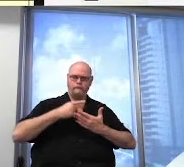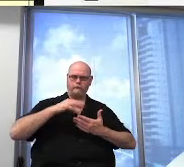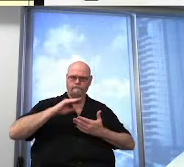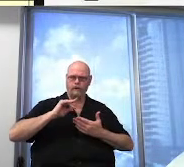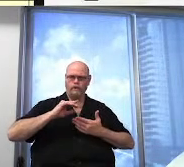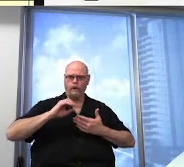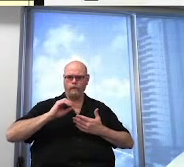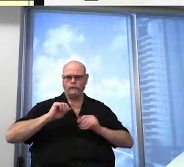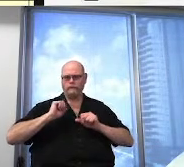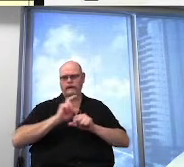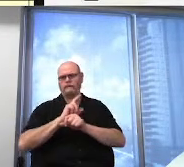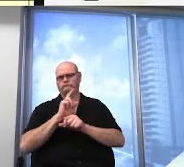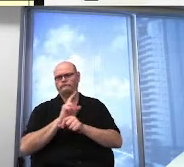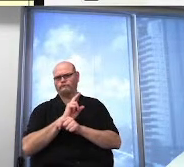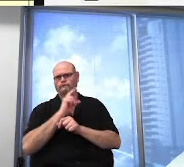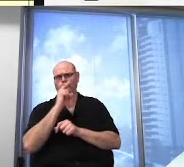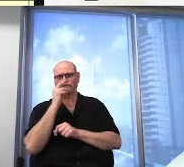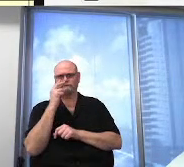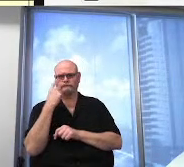actually utilize the transmission